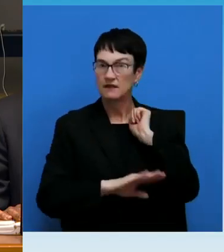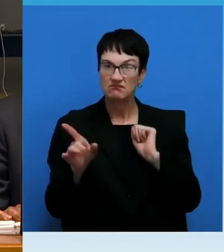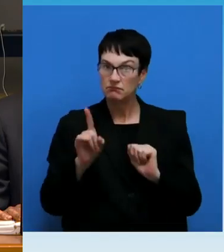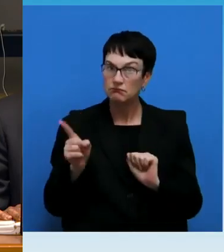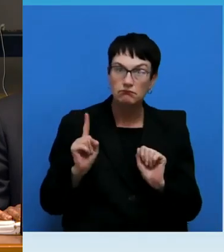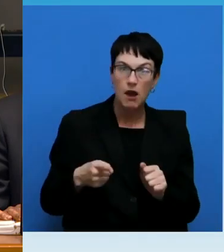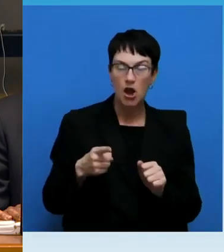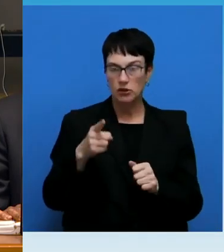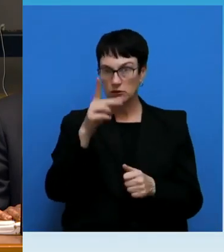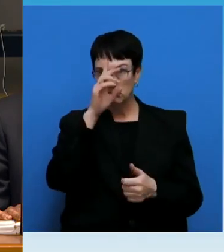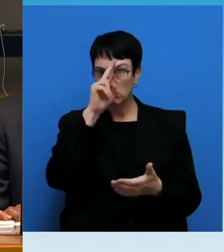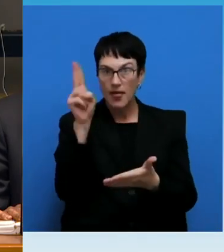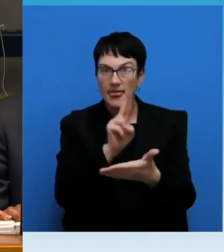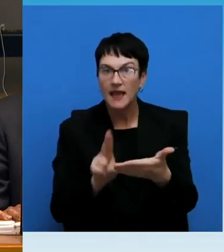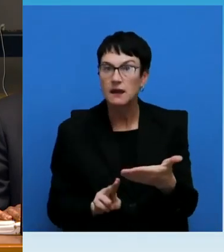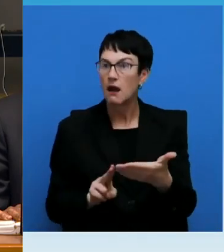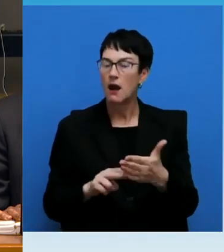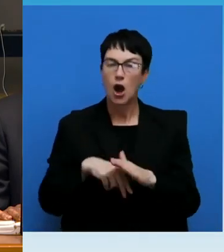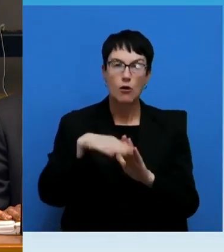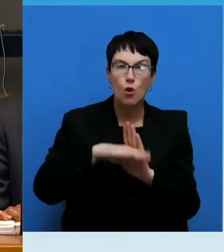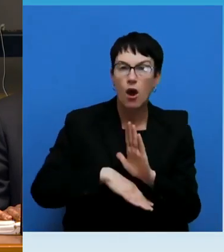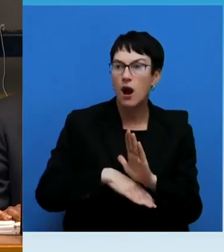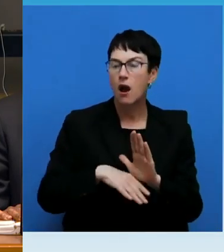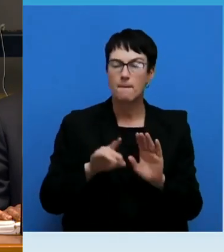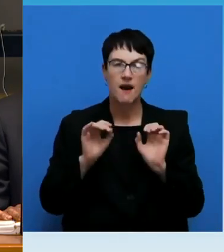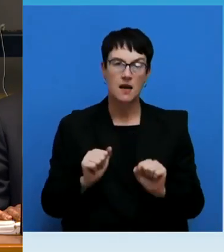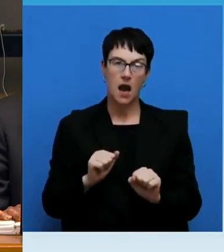and shaping the future of international development.